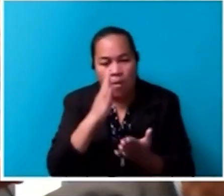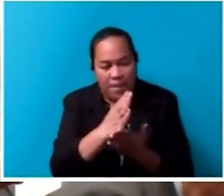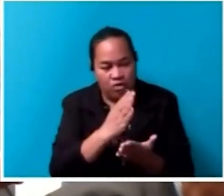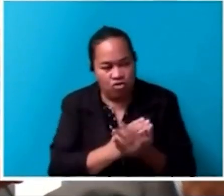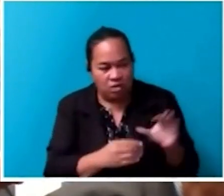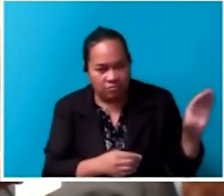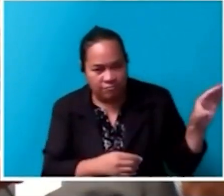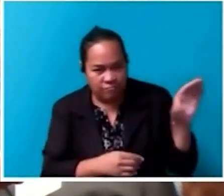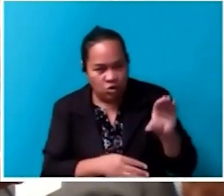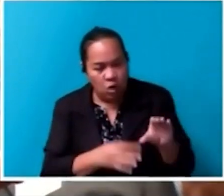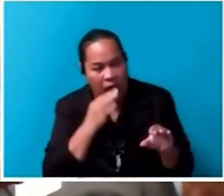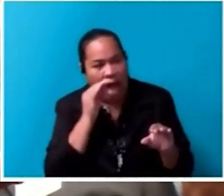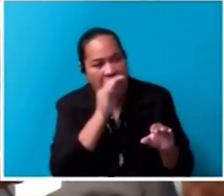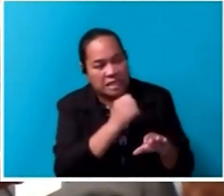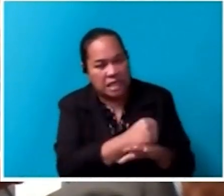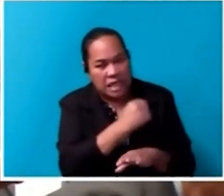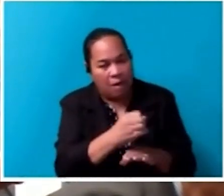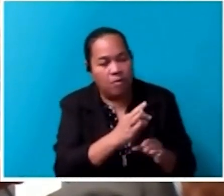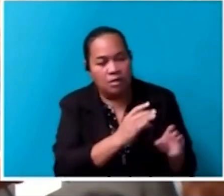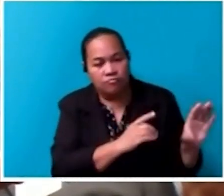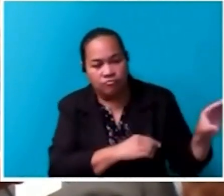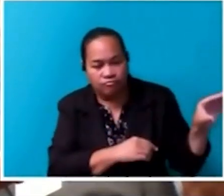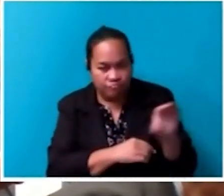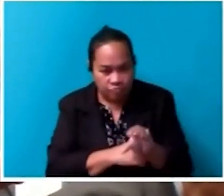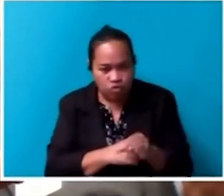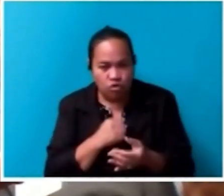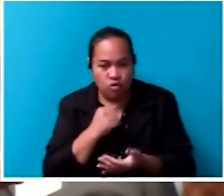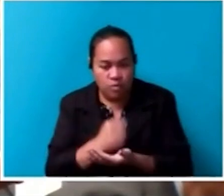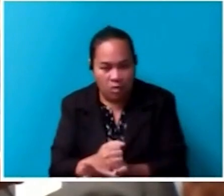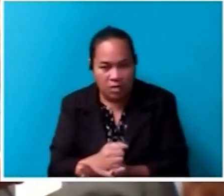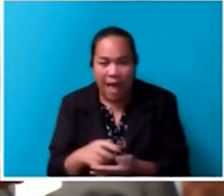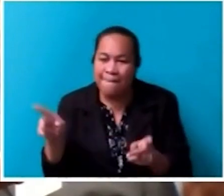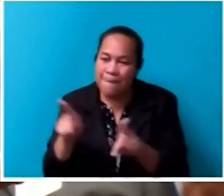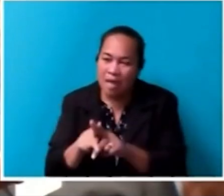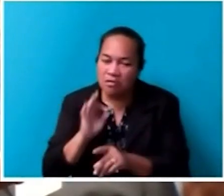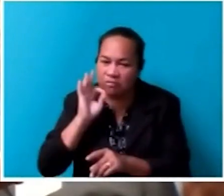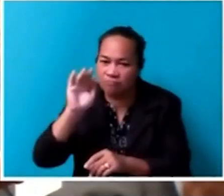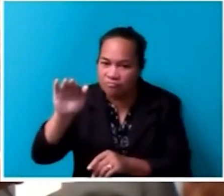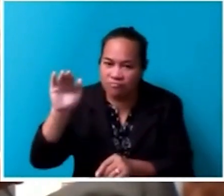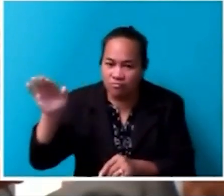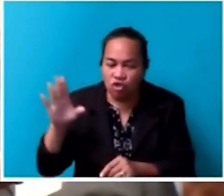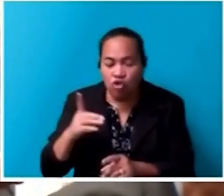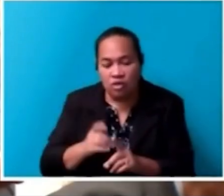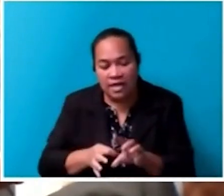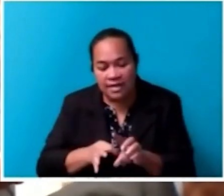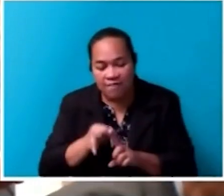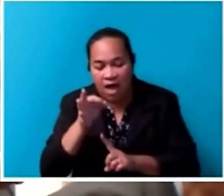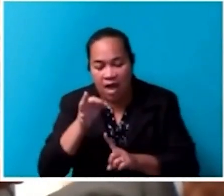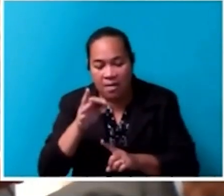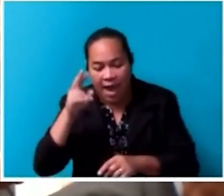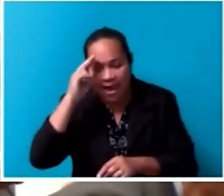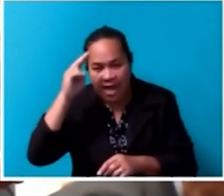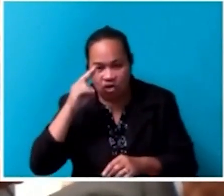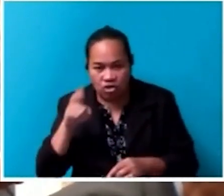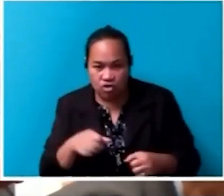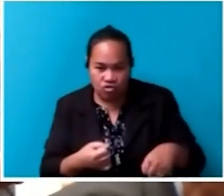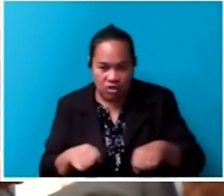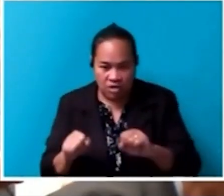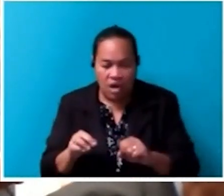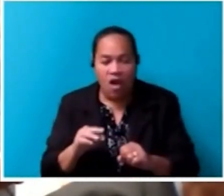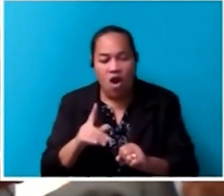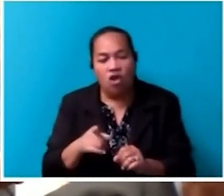through government and development partners, developing a national strategy on street youth